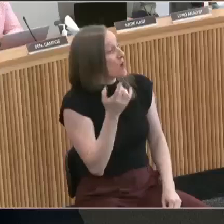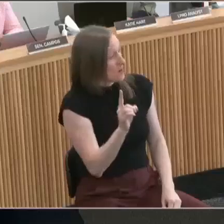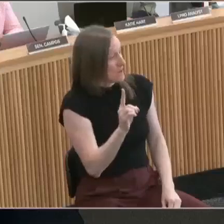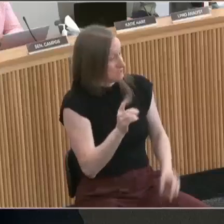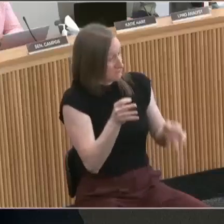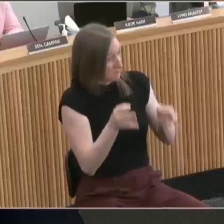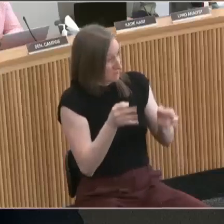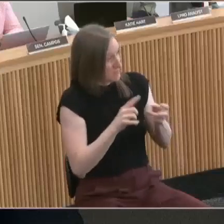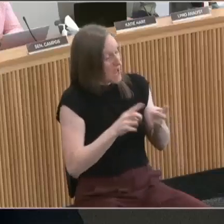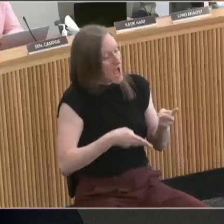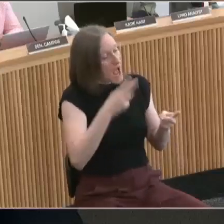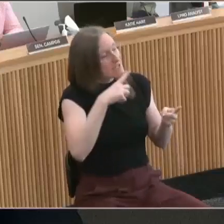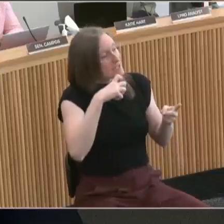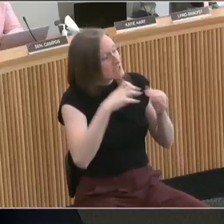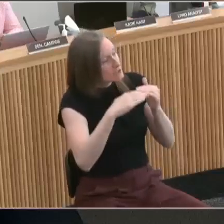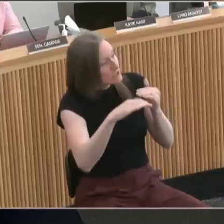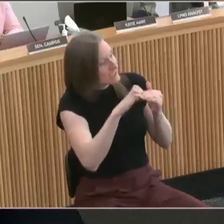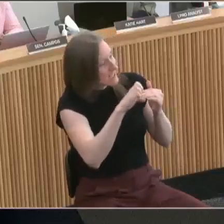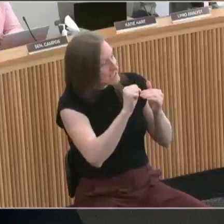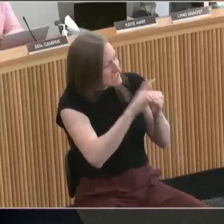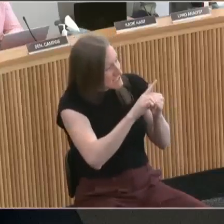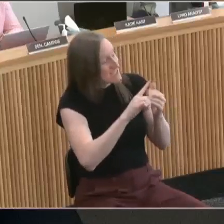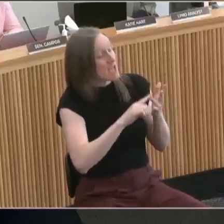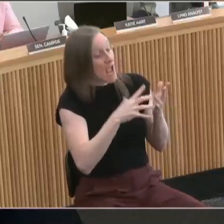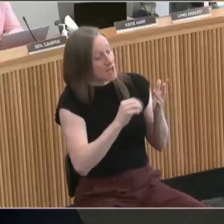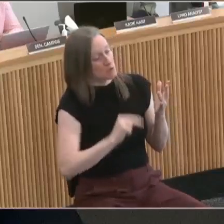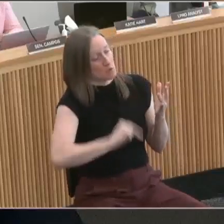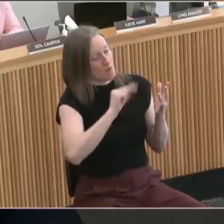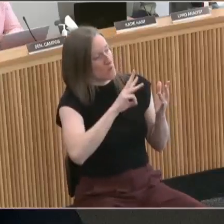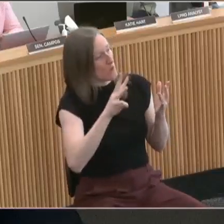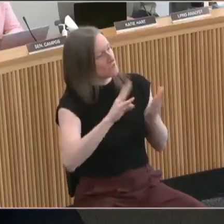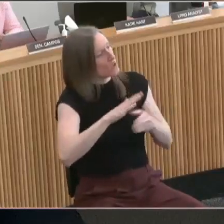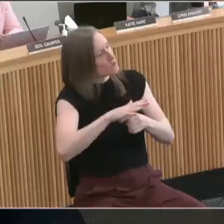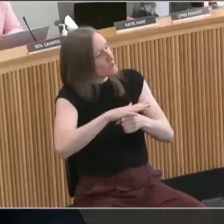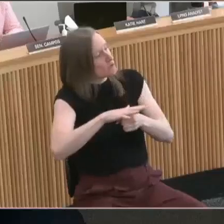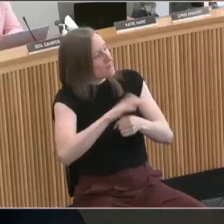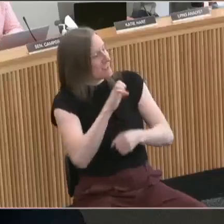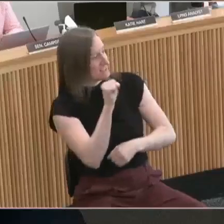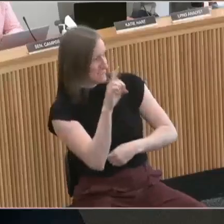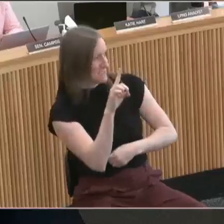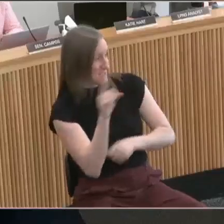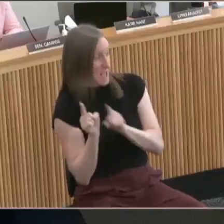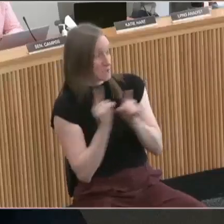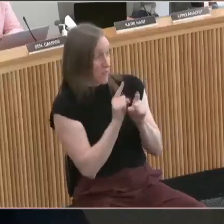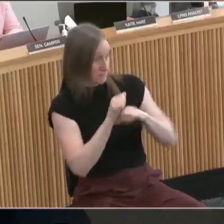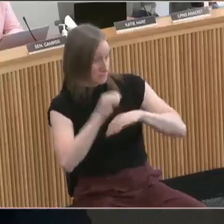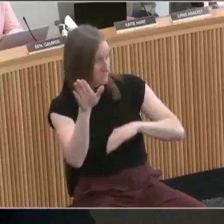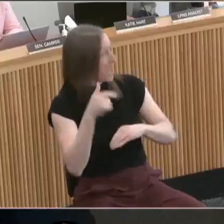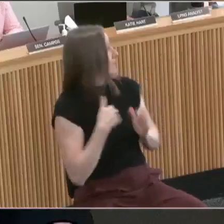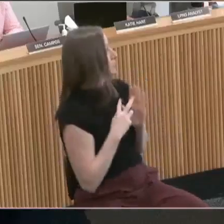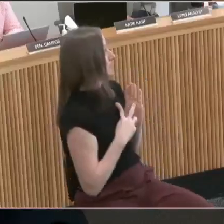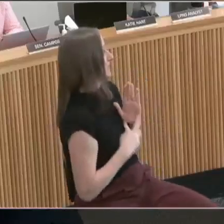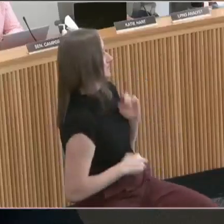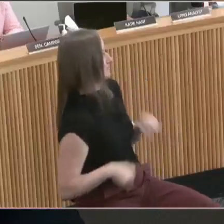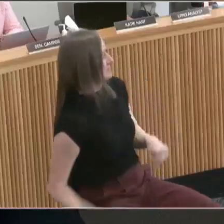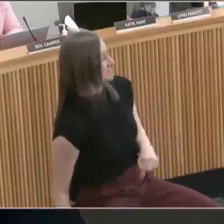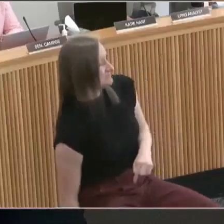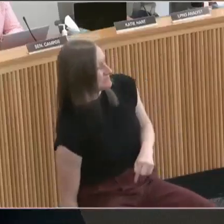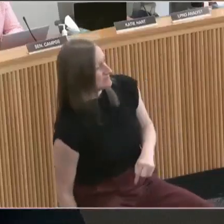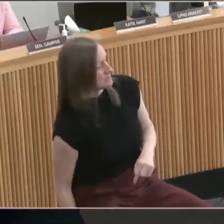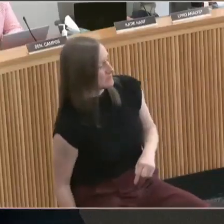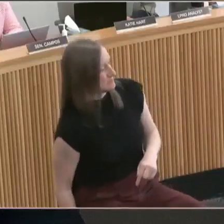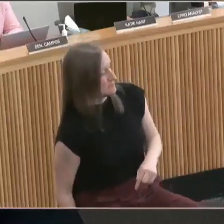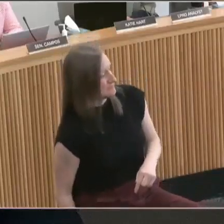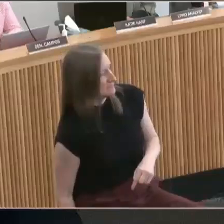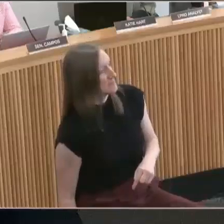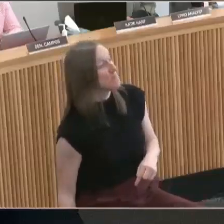High Desert Education Service District, and the Northwest Regional ESD. Reading it off my page. Other